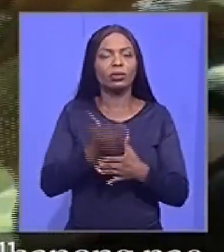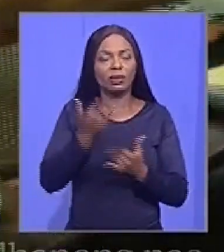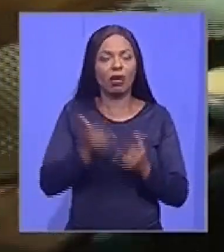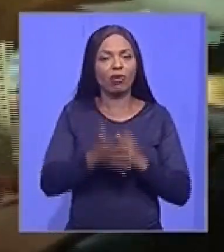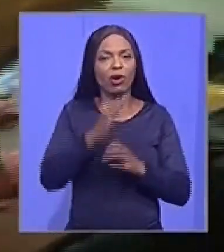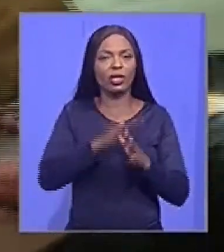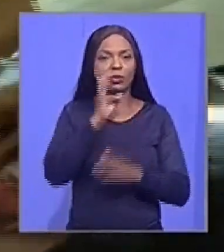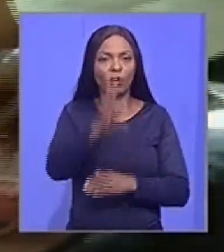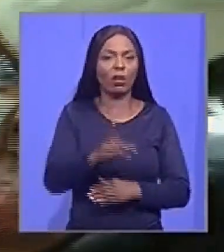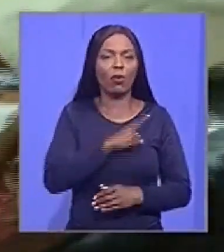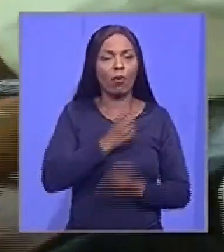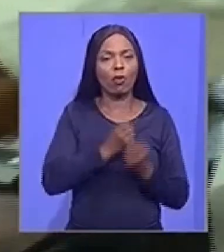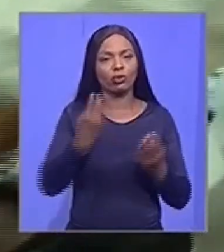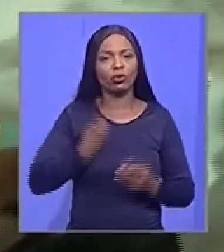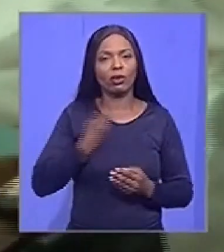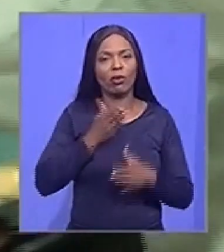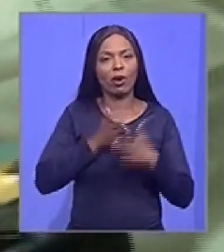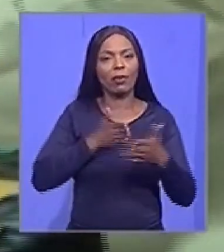bašweng.